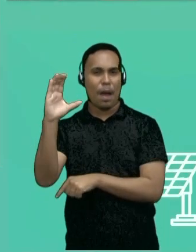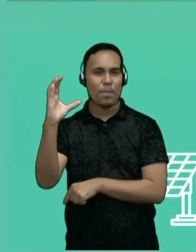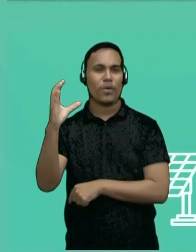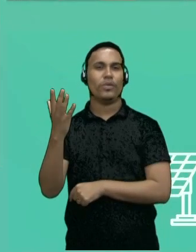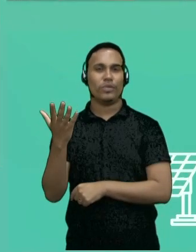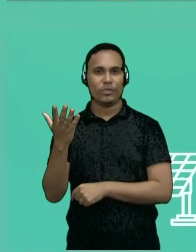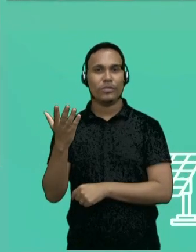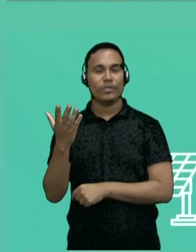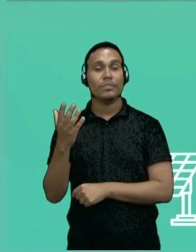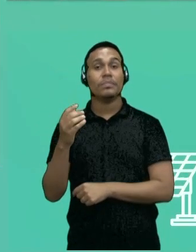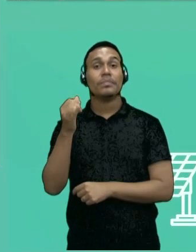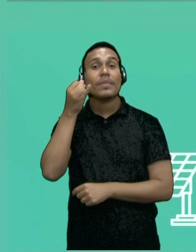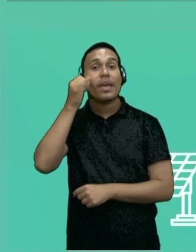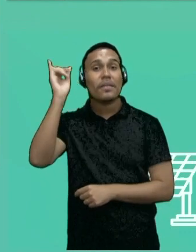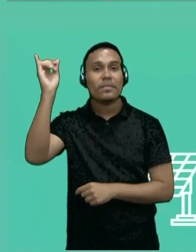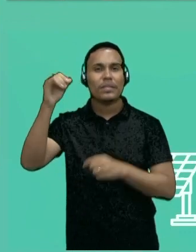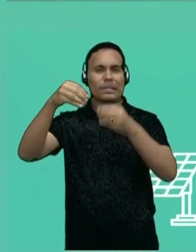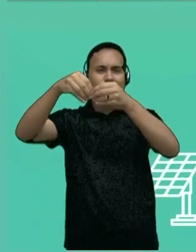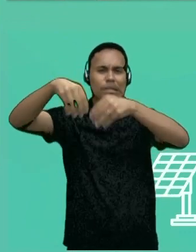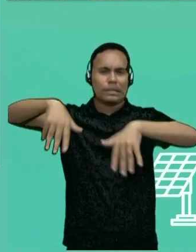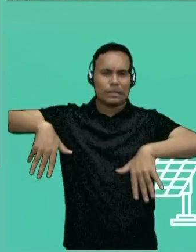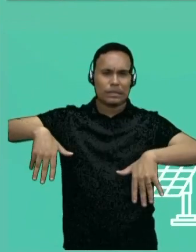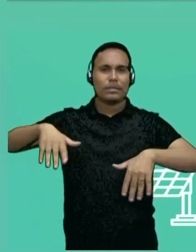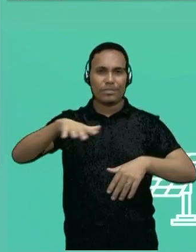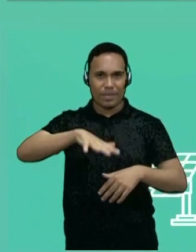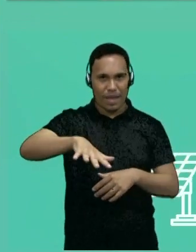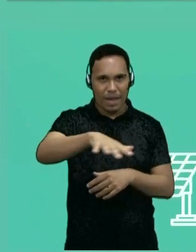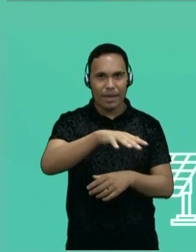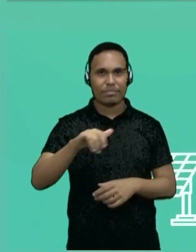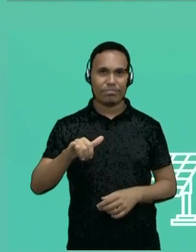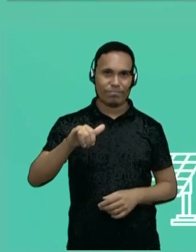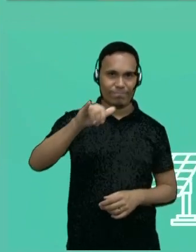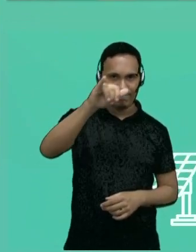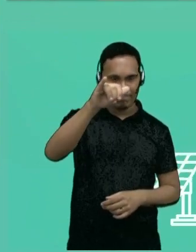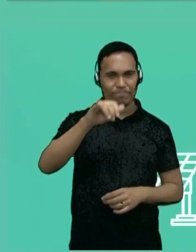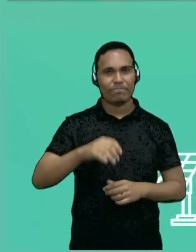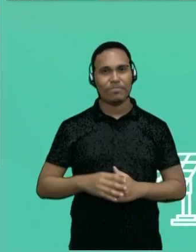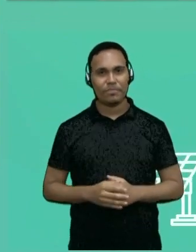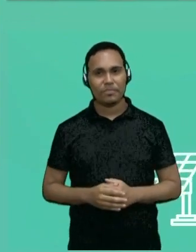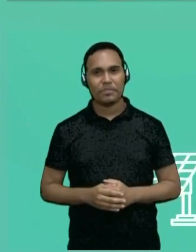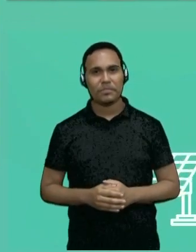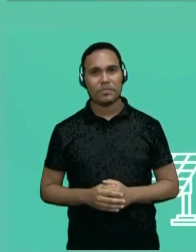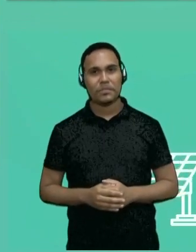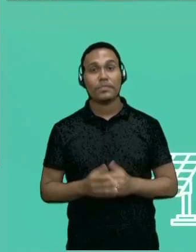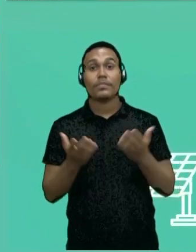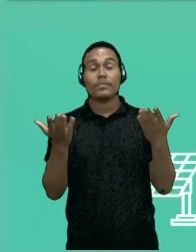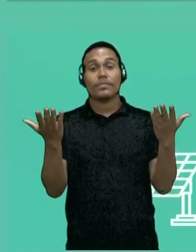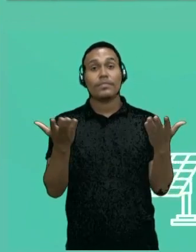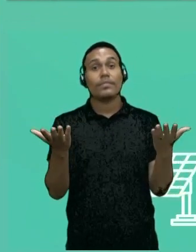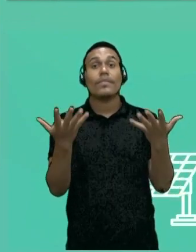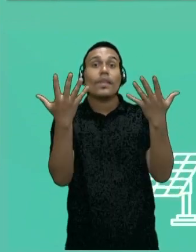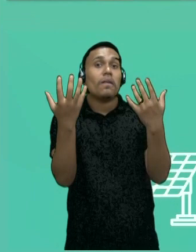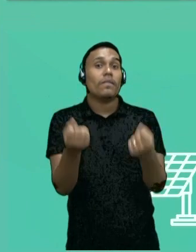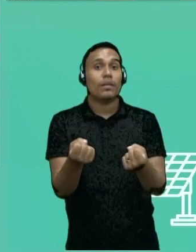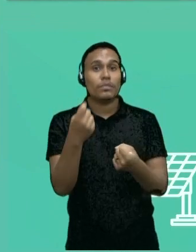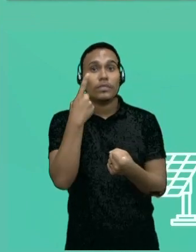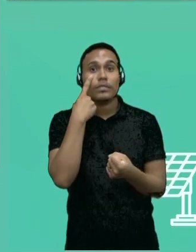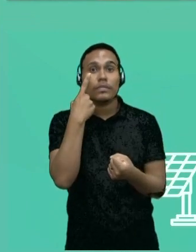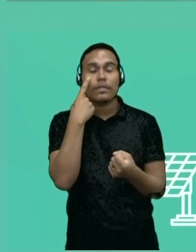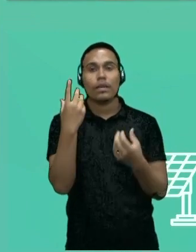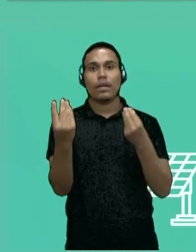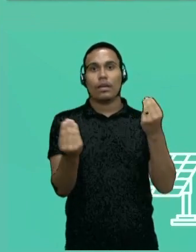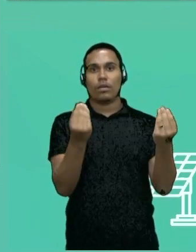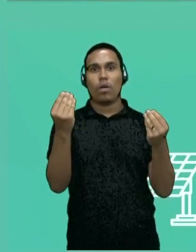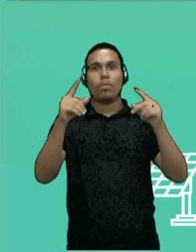Now, to end this presentation, we'll have a look at the UK's hydrogen project landscape. So you can see that the projects